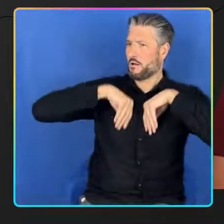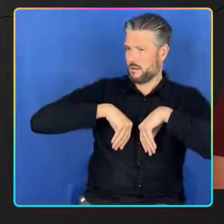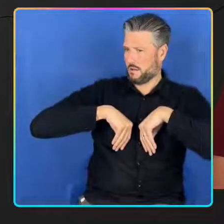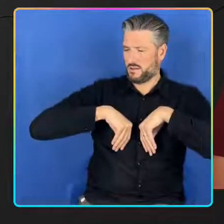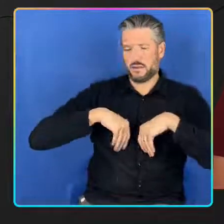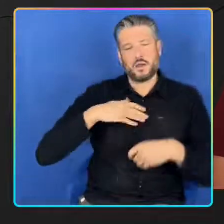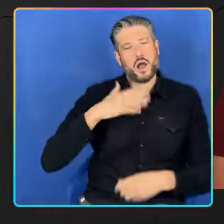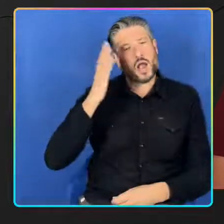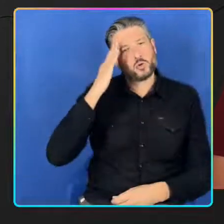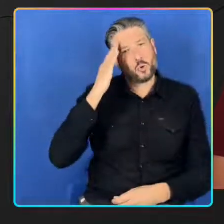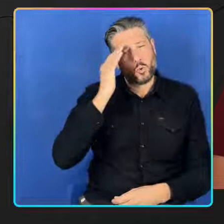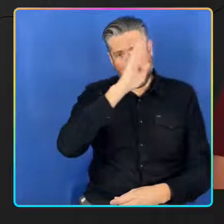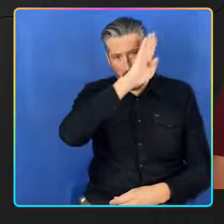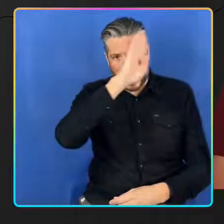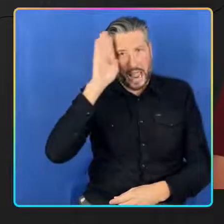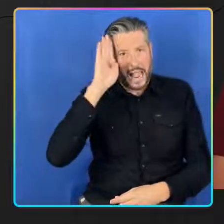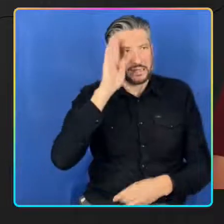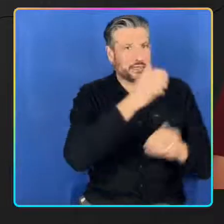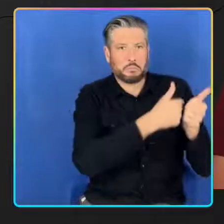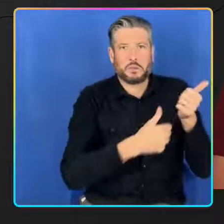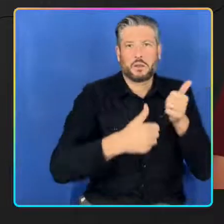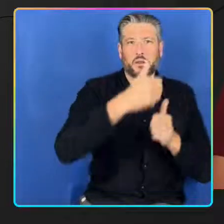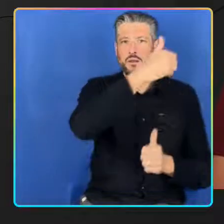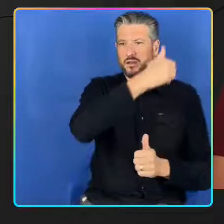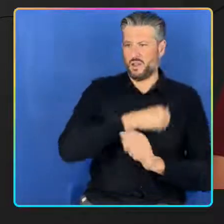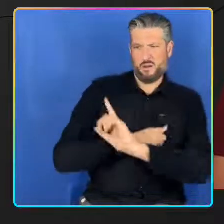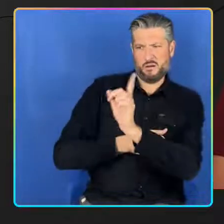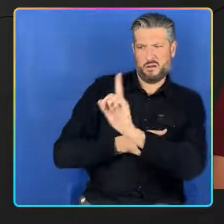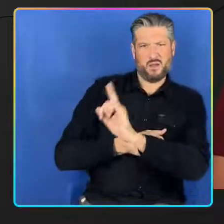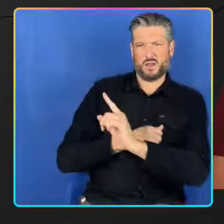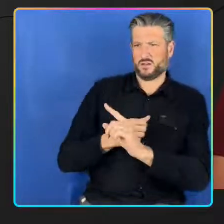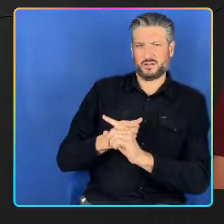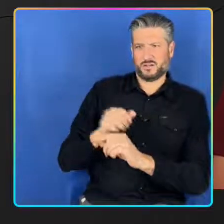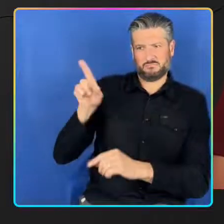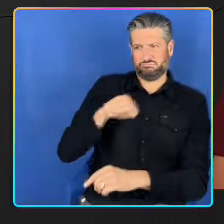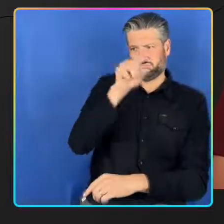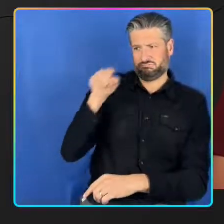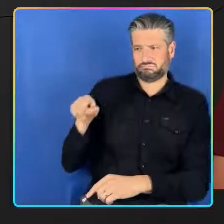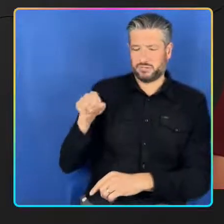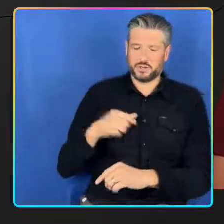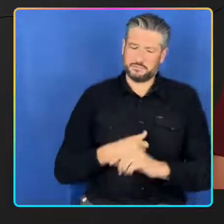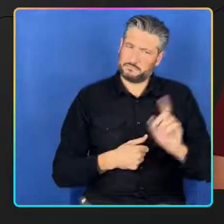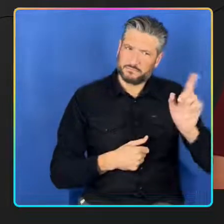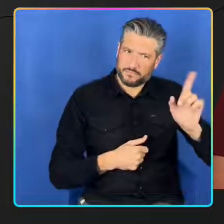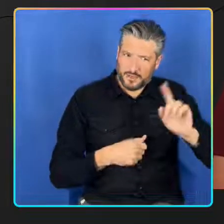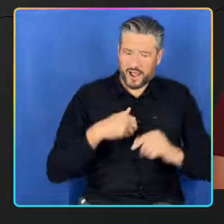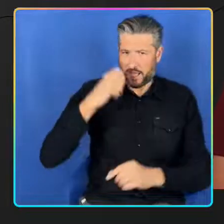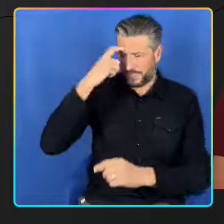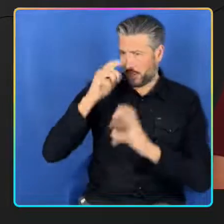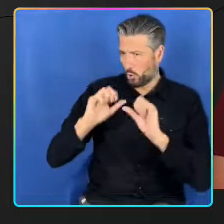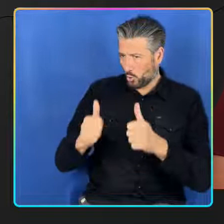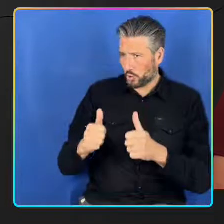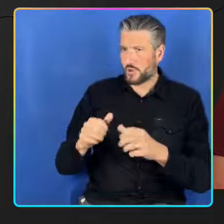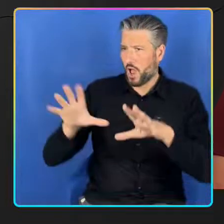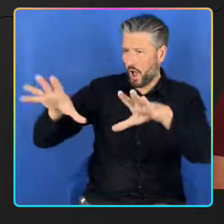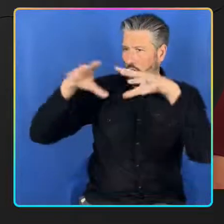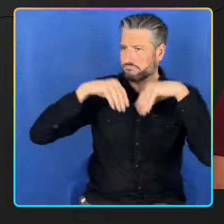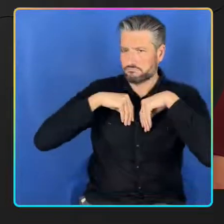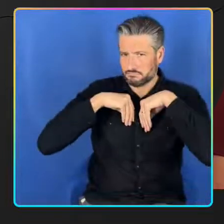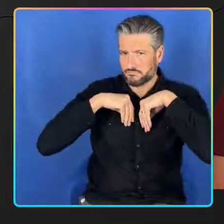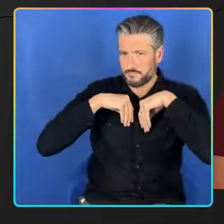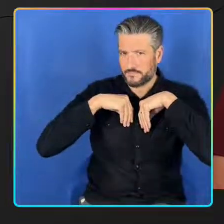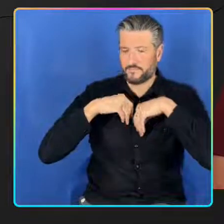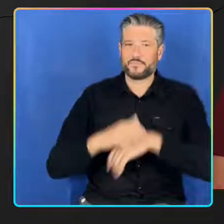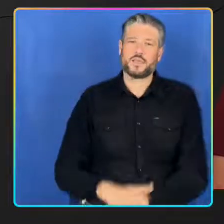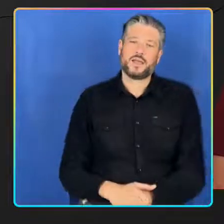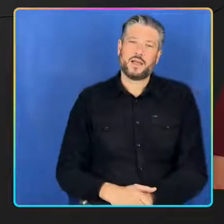of the land. And then I'll go to a series of videos to learn about it. I'm not really big, and you probably hate me saying this, but I'm not really big into using